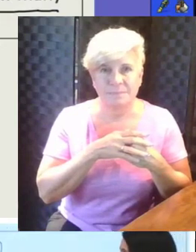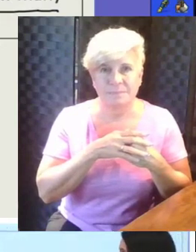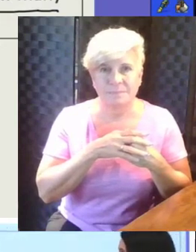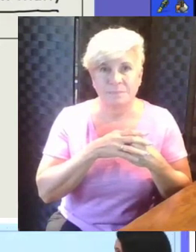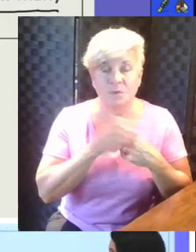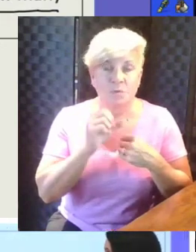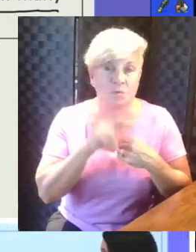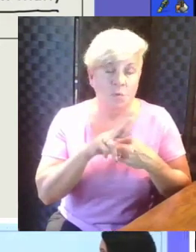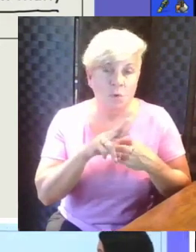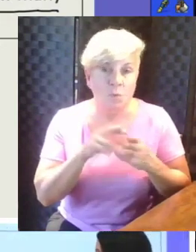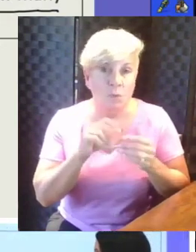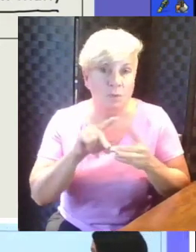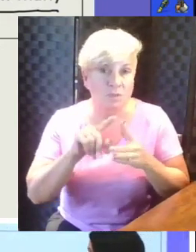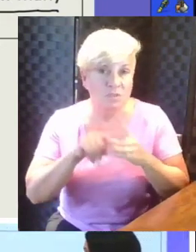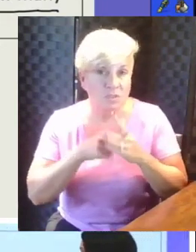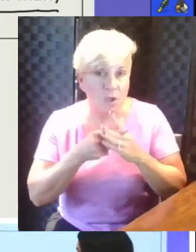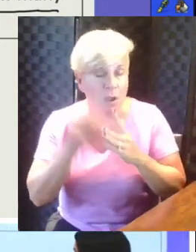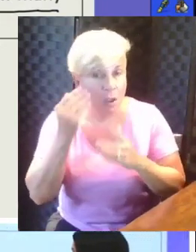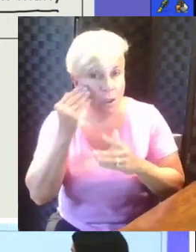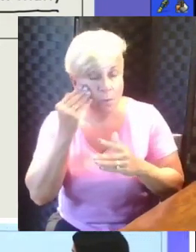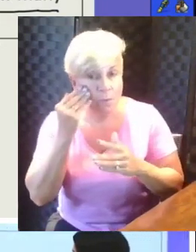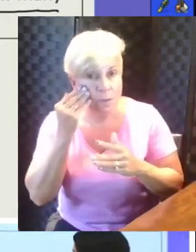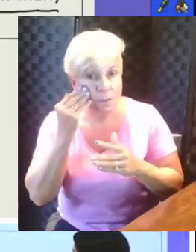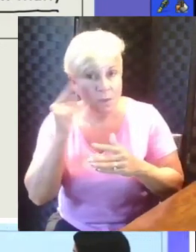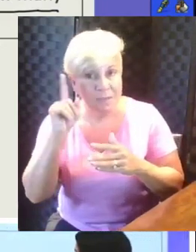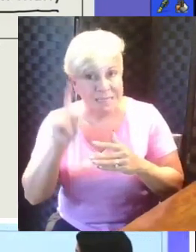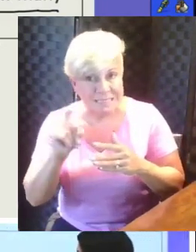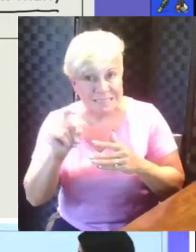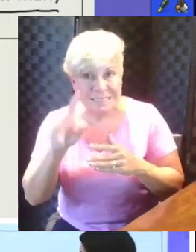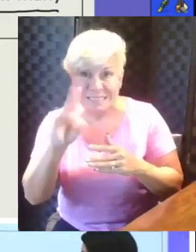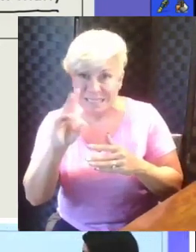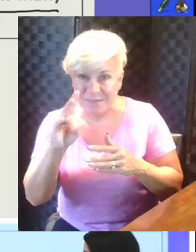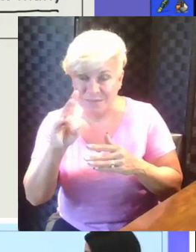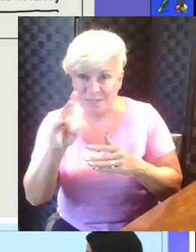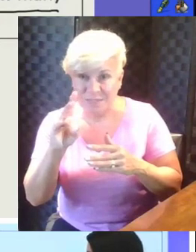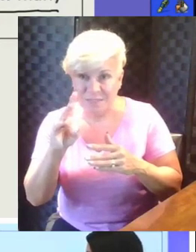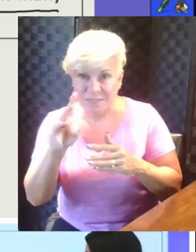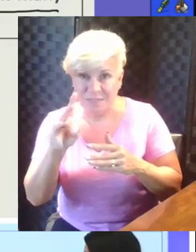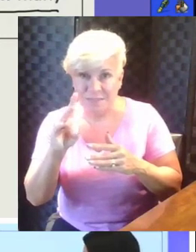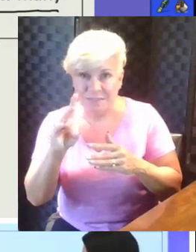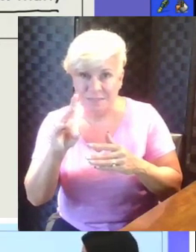Or we could start, and we know that he needed 7 pipe cleaners.